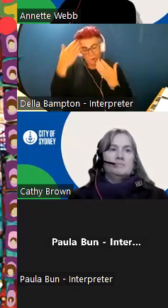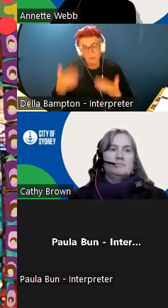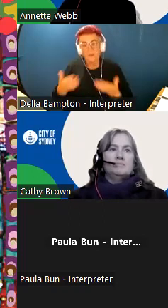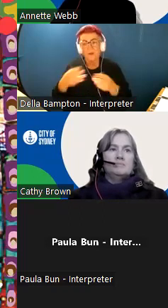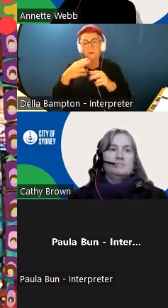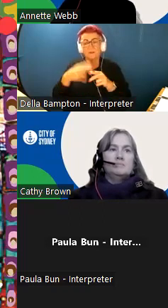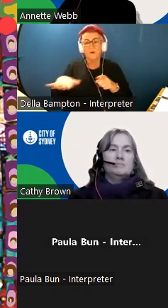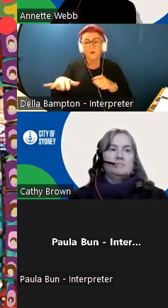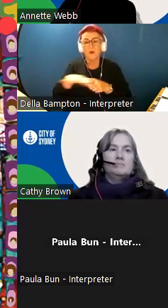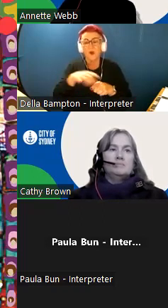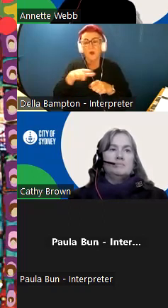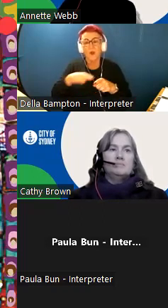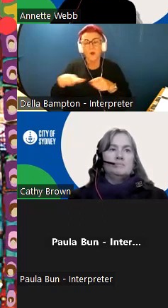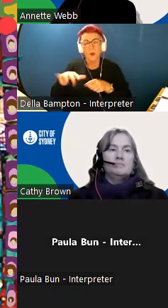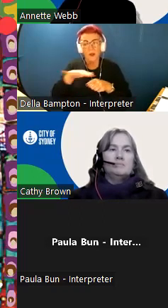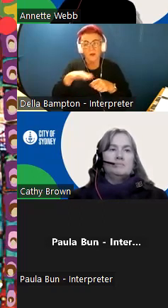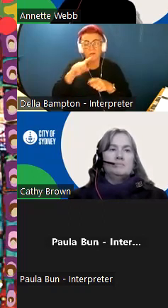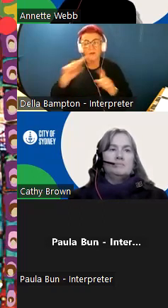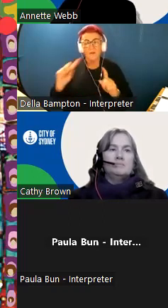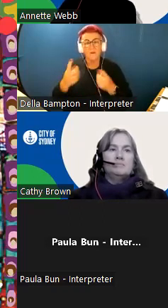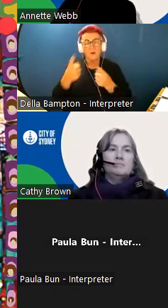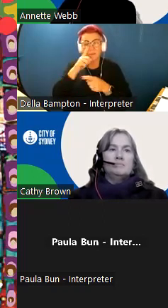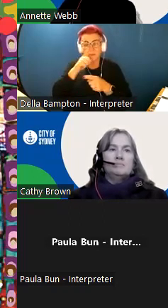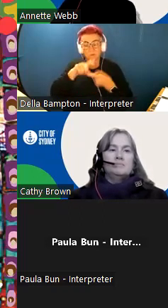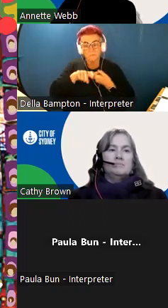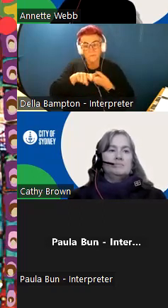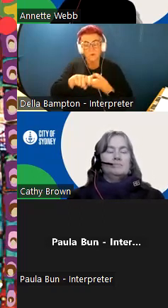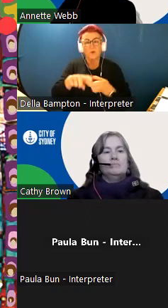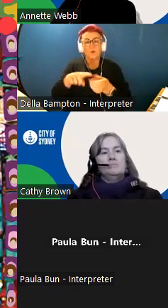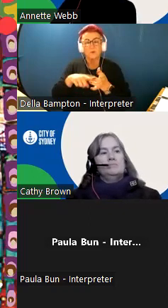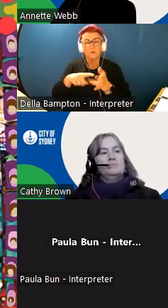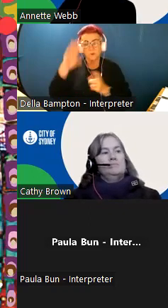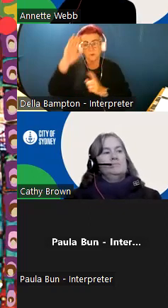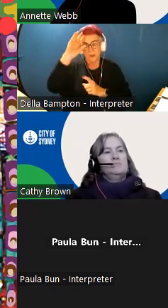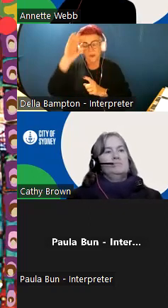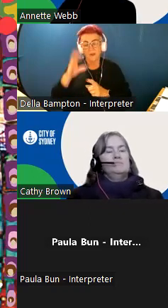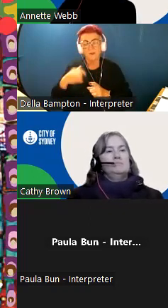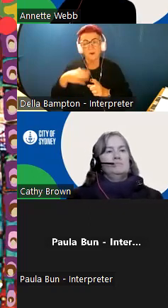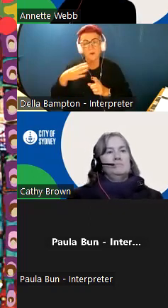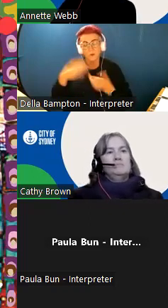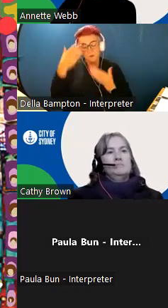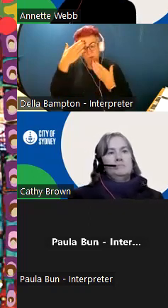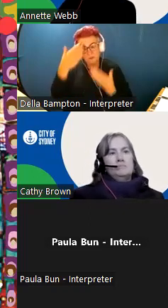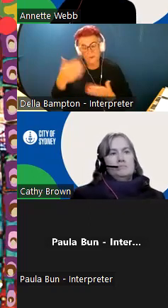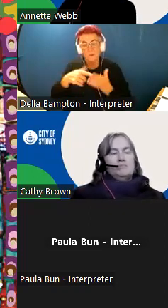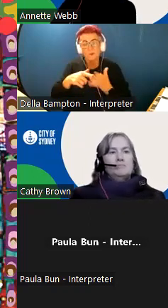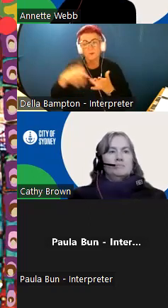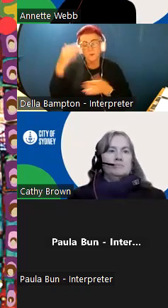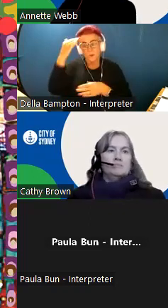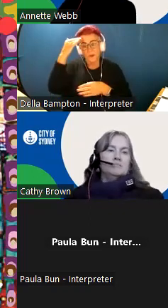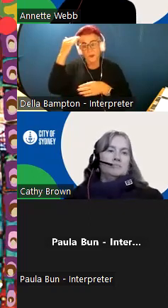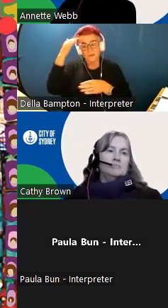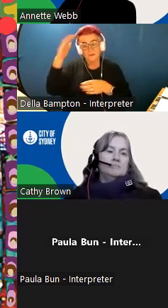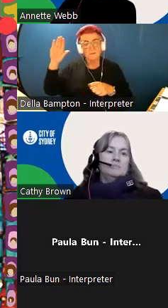area and acknowledge First Peoples' continued connection to country. I'd like to pay my respects to elders past, present,